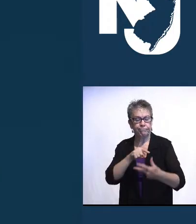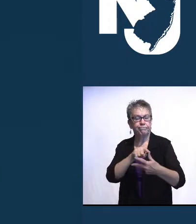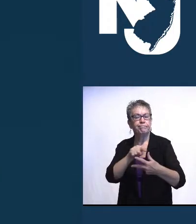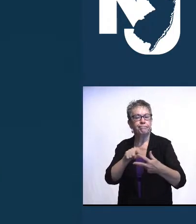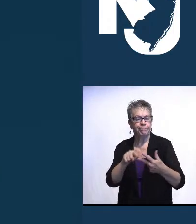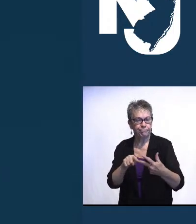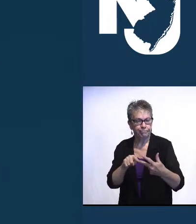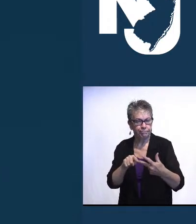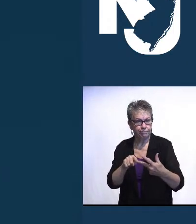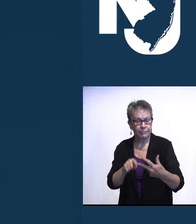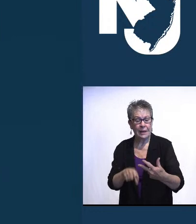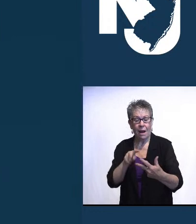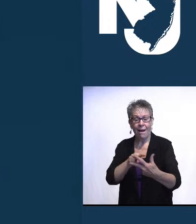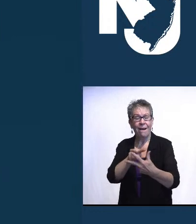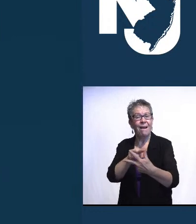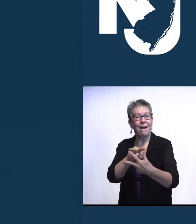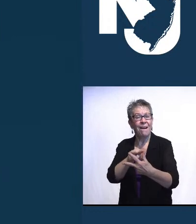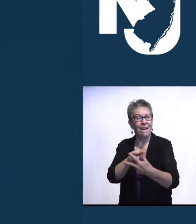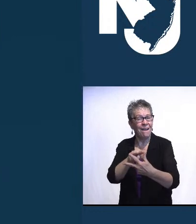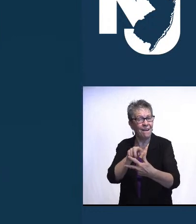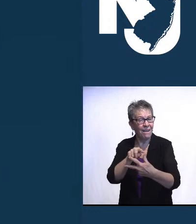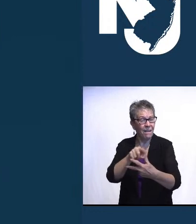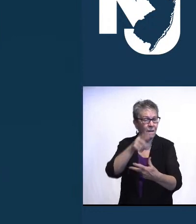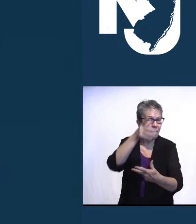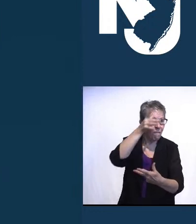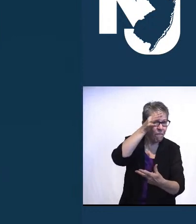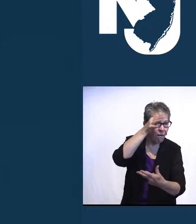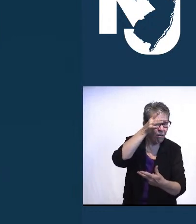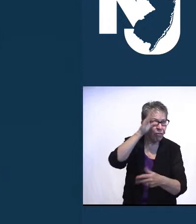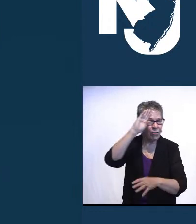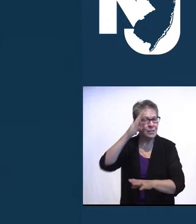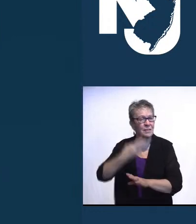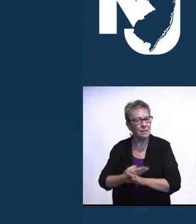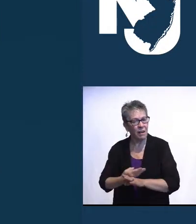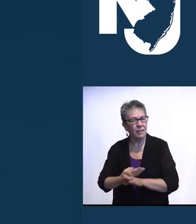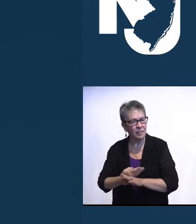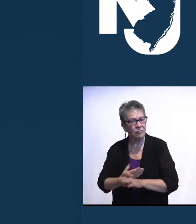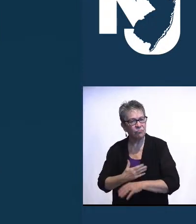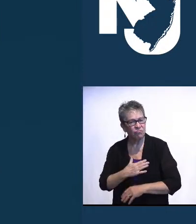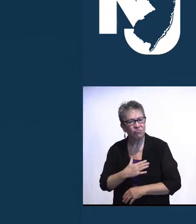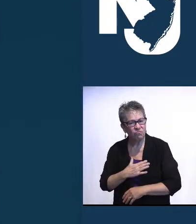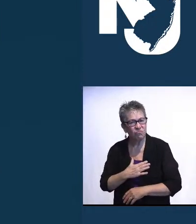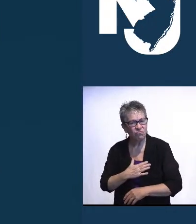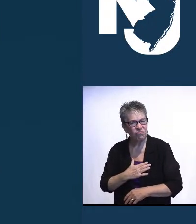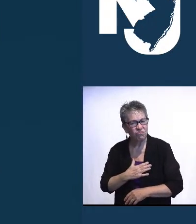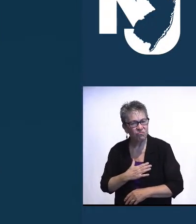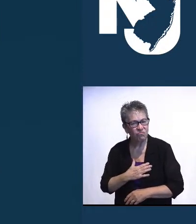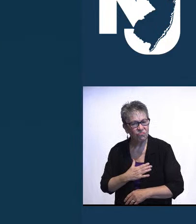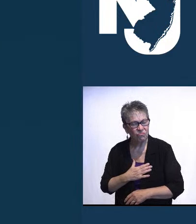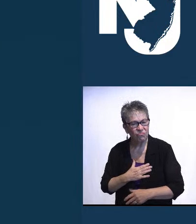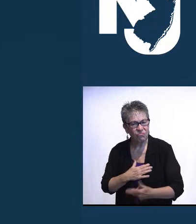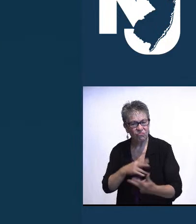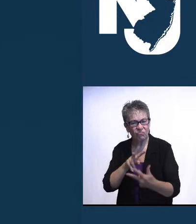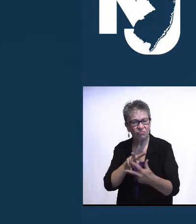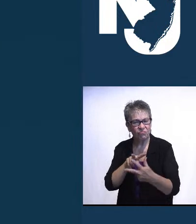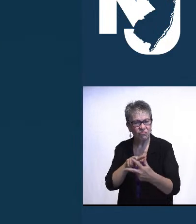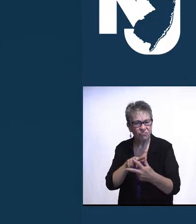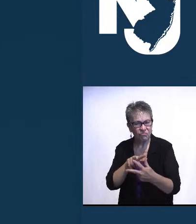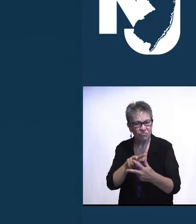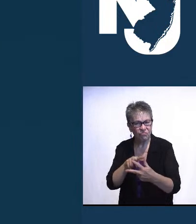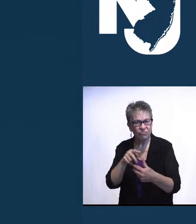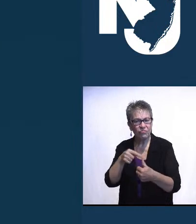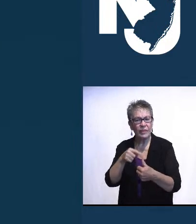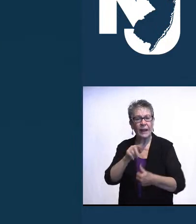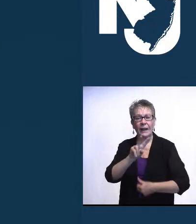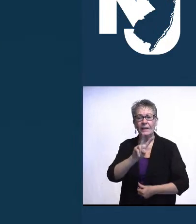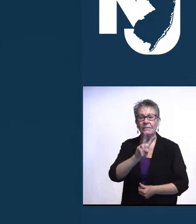2 members in the same family. I alluded to this last week. Vincent Apicelli Sr., he's on the left, the guy